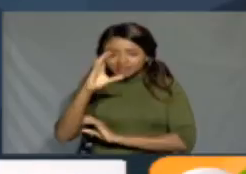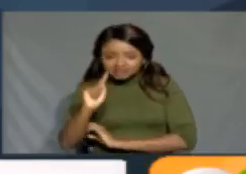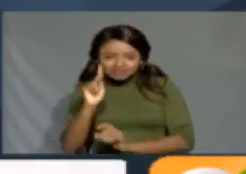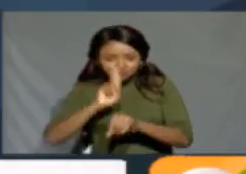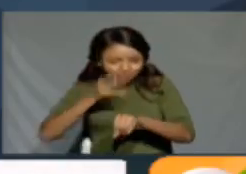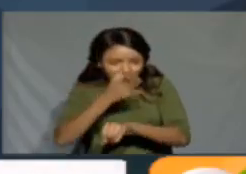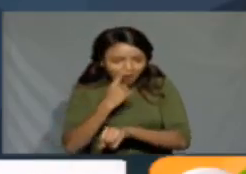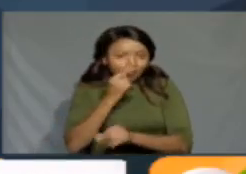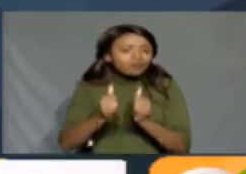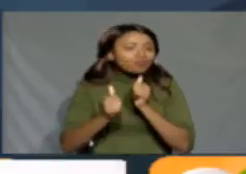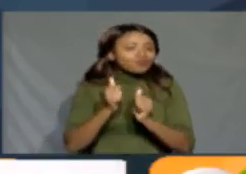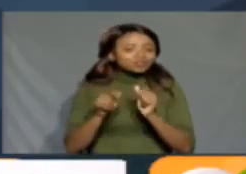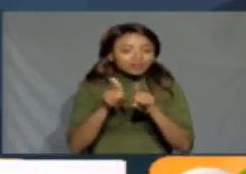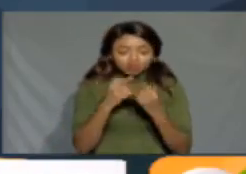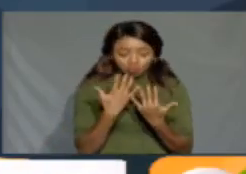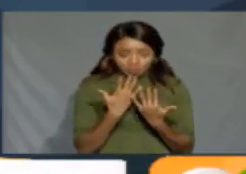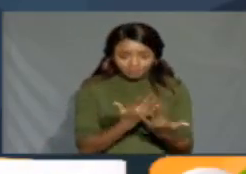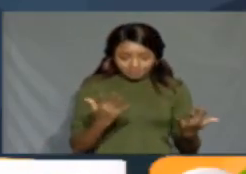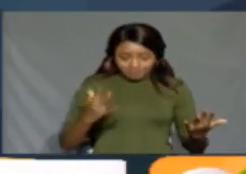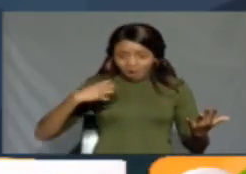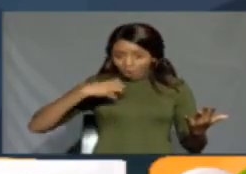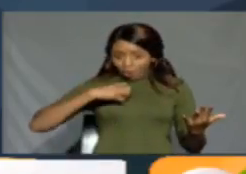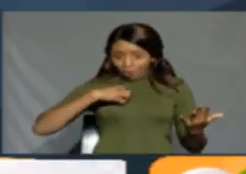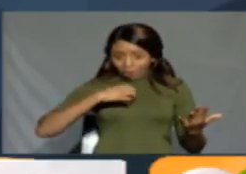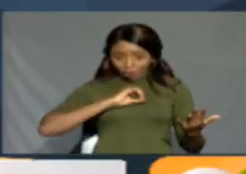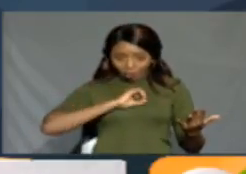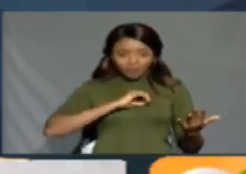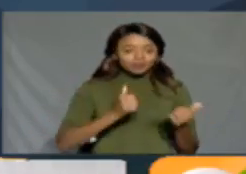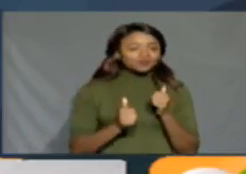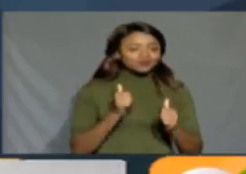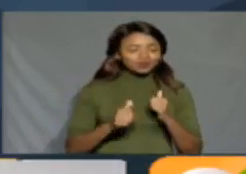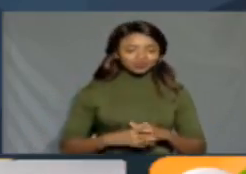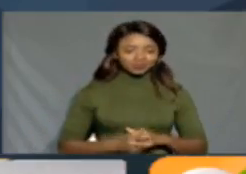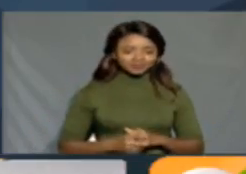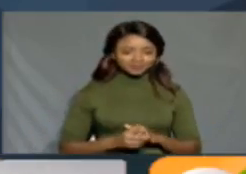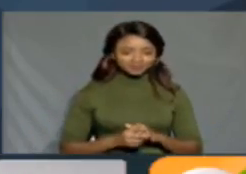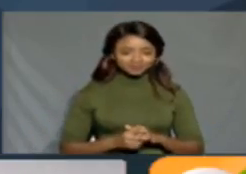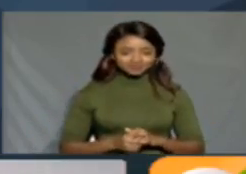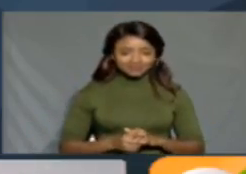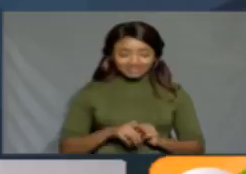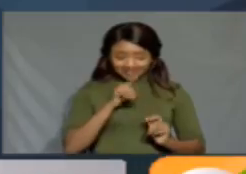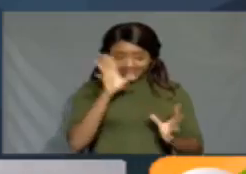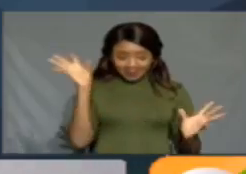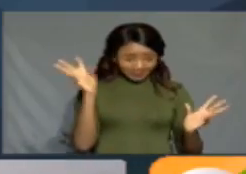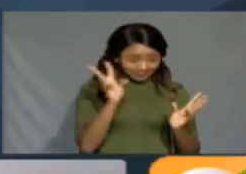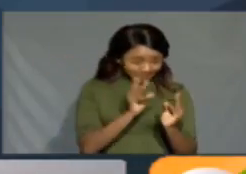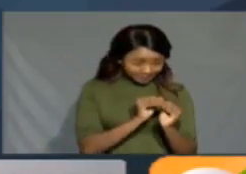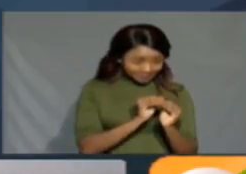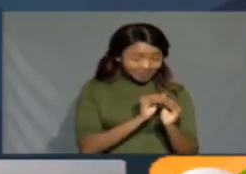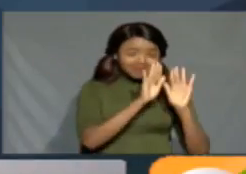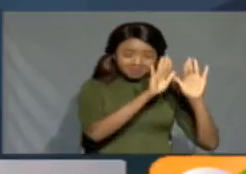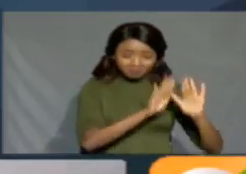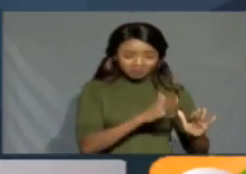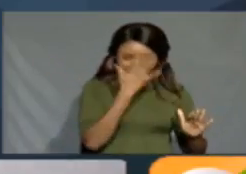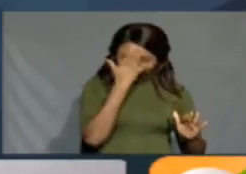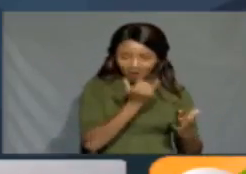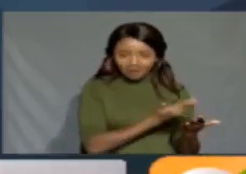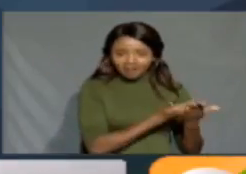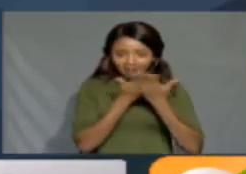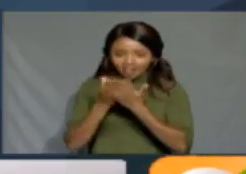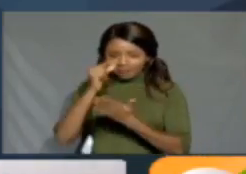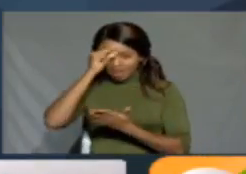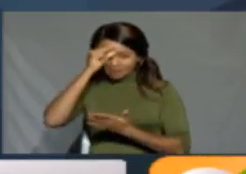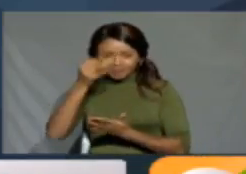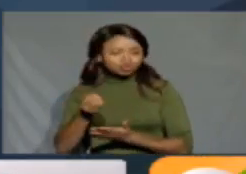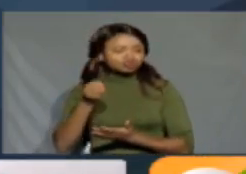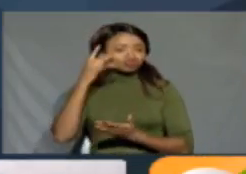housing conditions, and assets owned by families or individuals. This set of data will be critical in informing government and its agencies